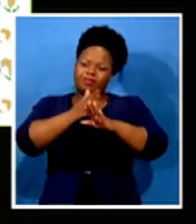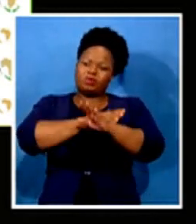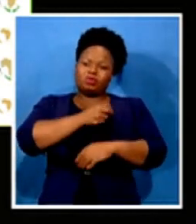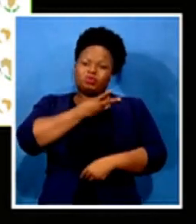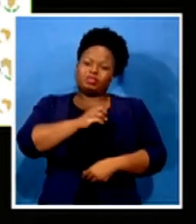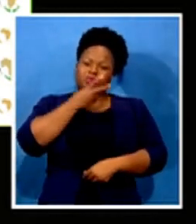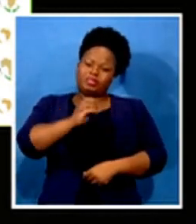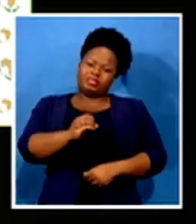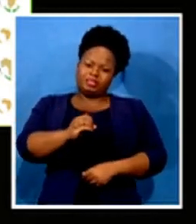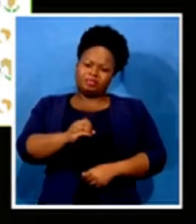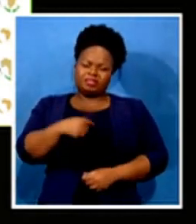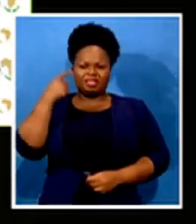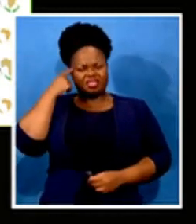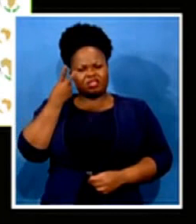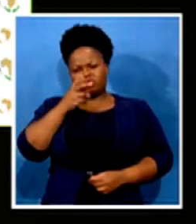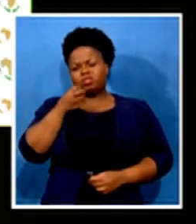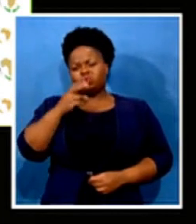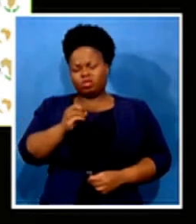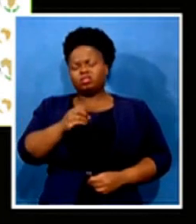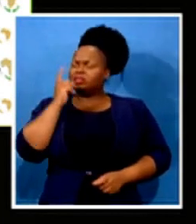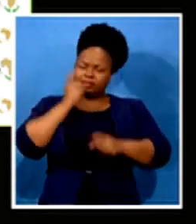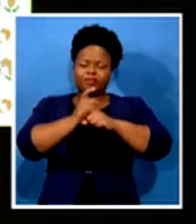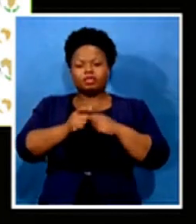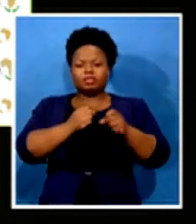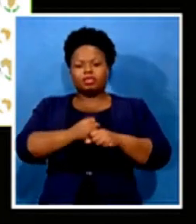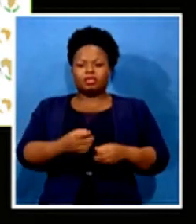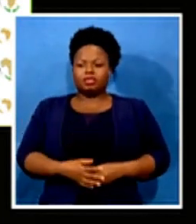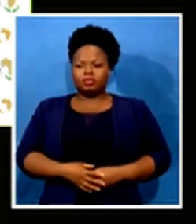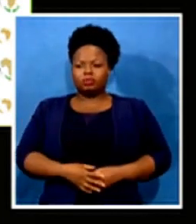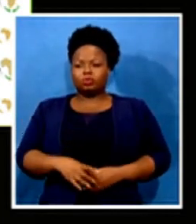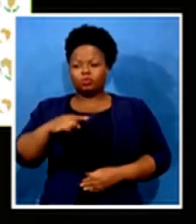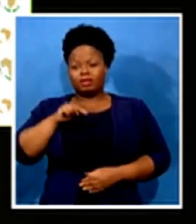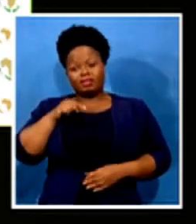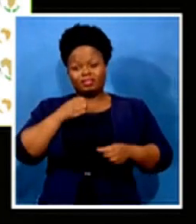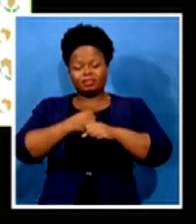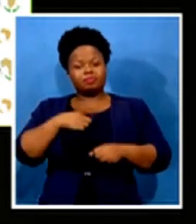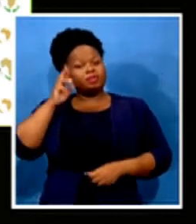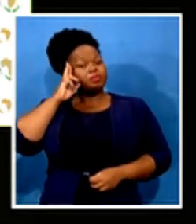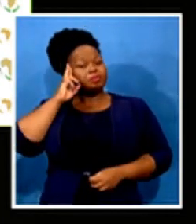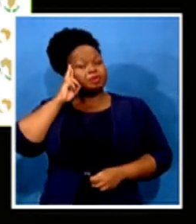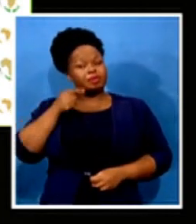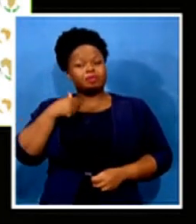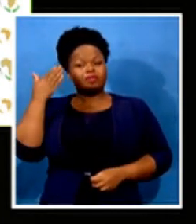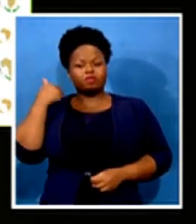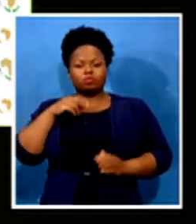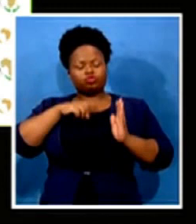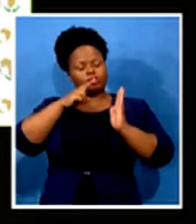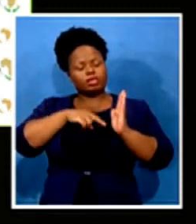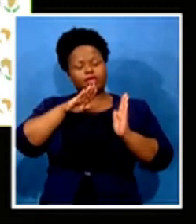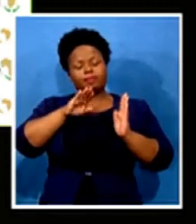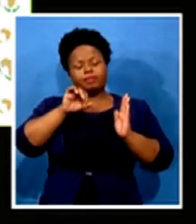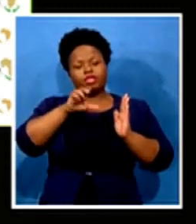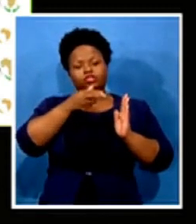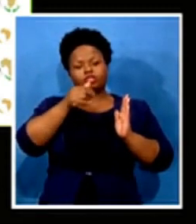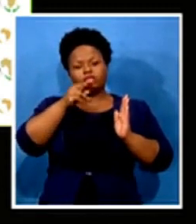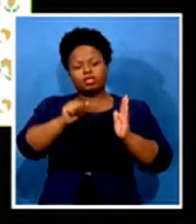was a tough year. I mean, a year that I remember reading the Chinua Achebe book, The Things Fall Apart, where he described a